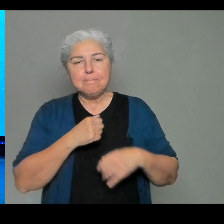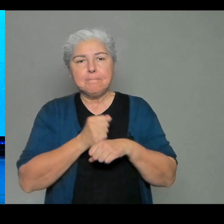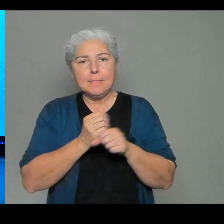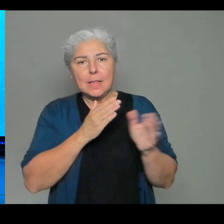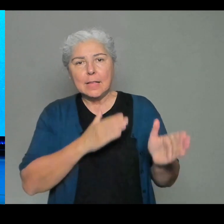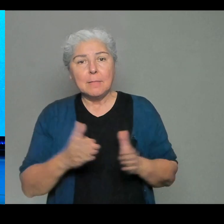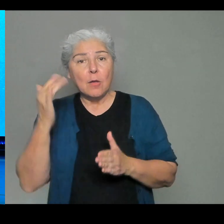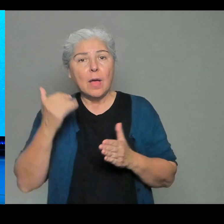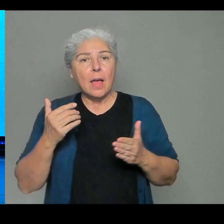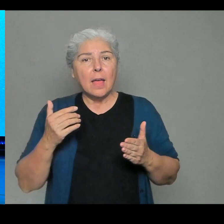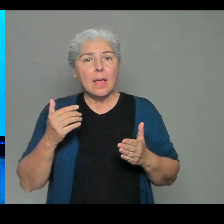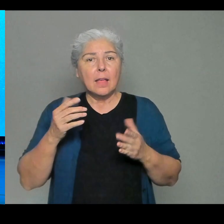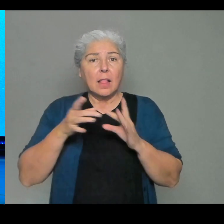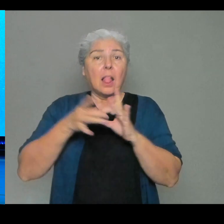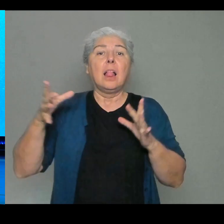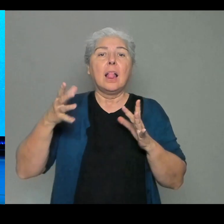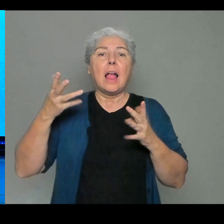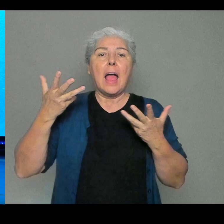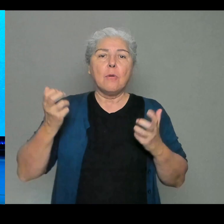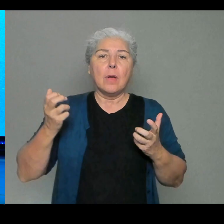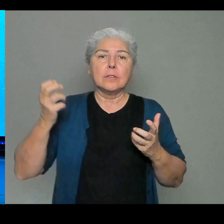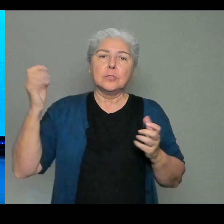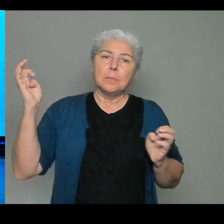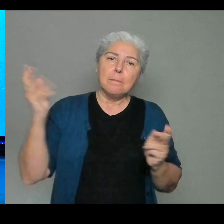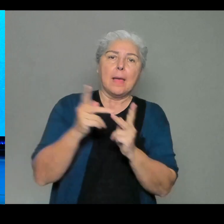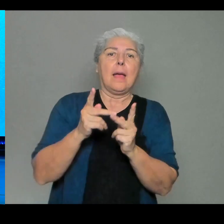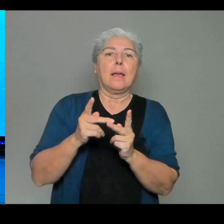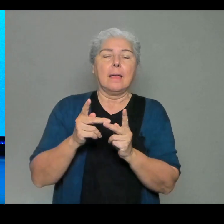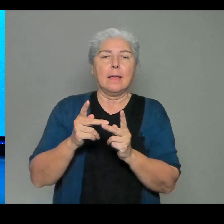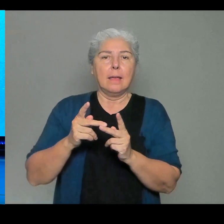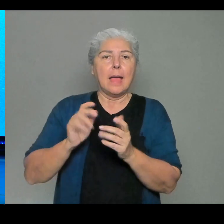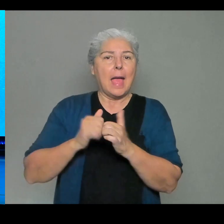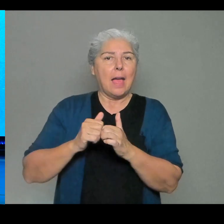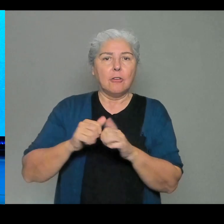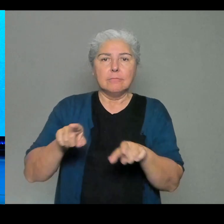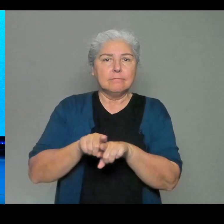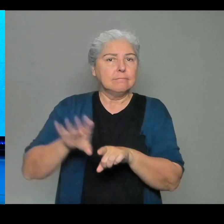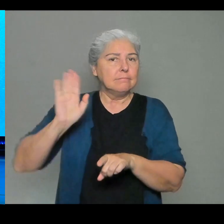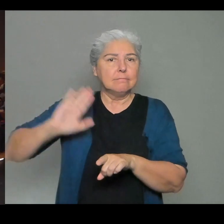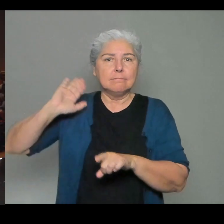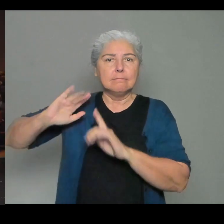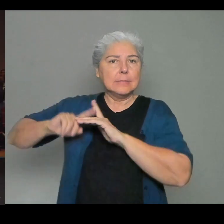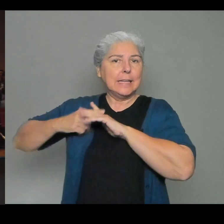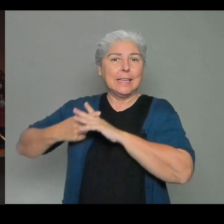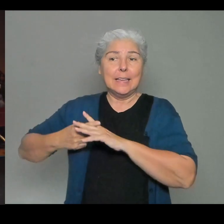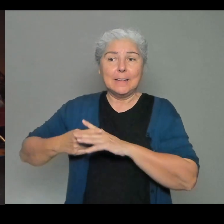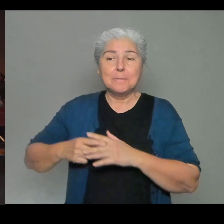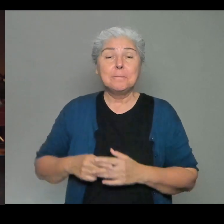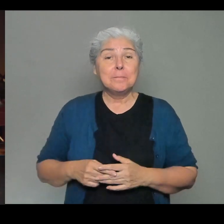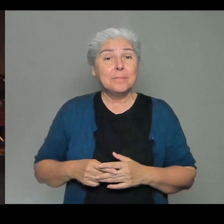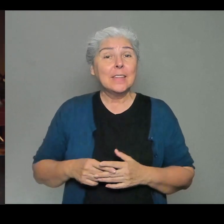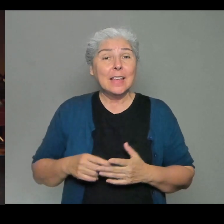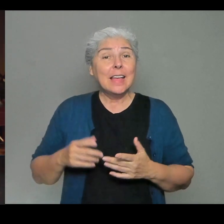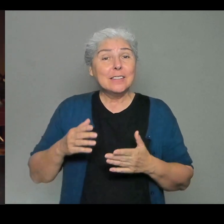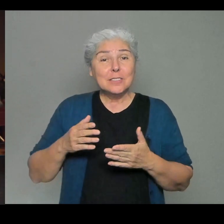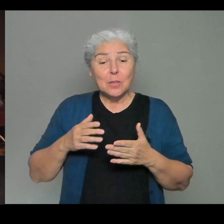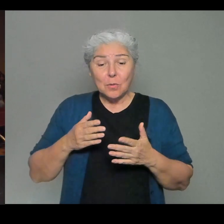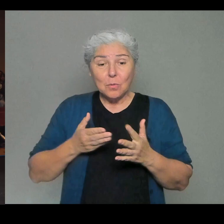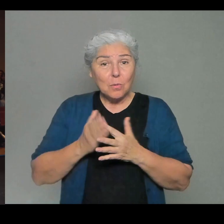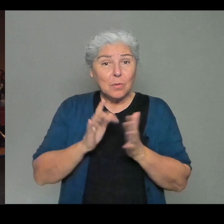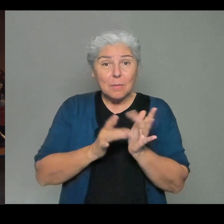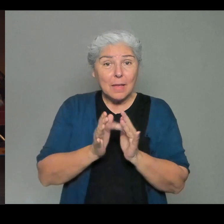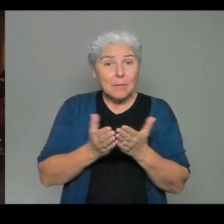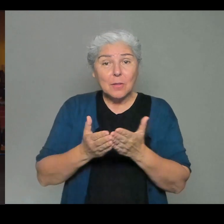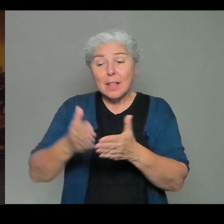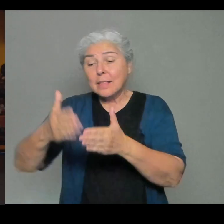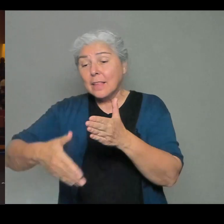in all these books of me trying to restore the heavens and the earth to the way I wanted it to be in the beginning. And that is exactly what's going to happen in the book